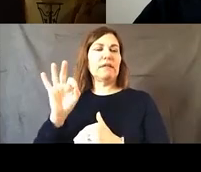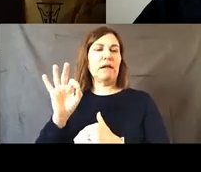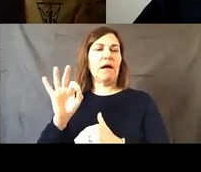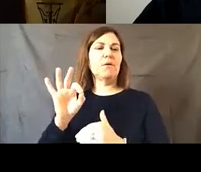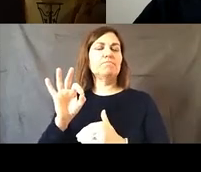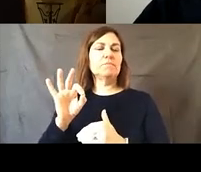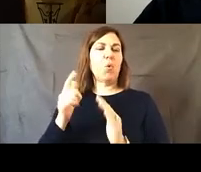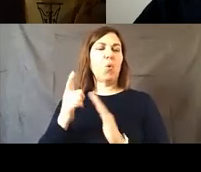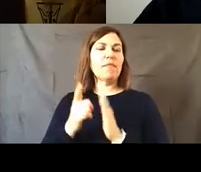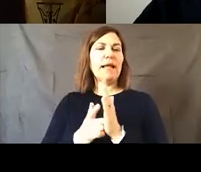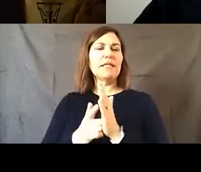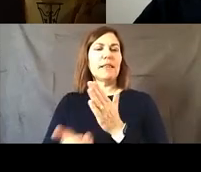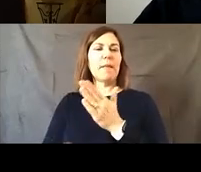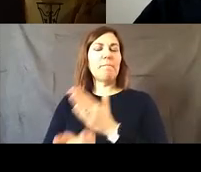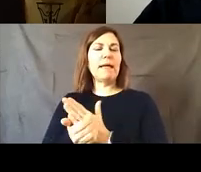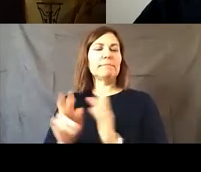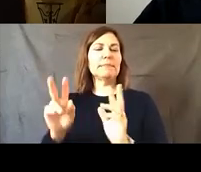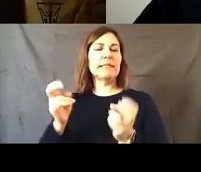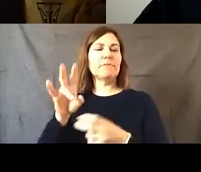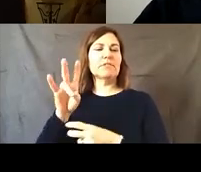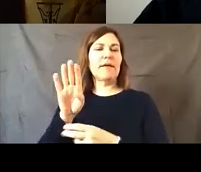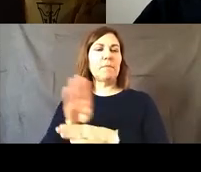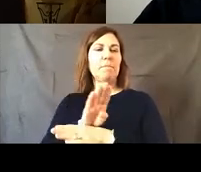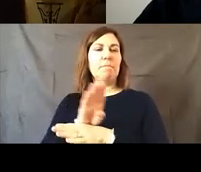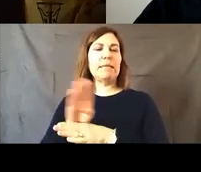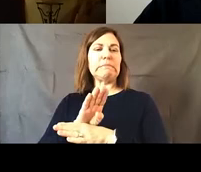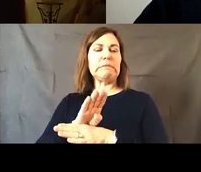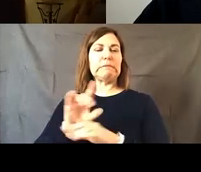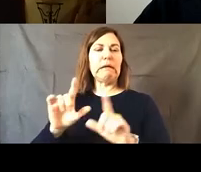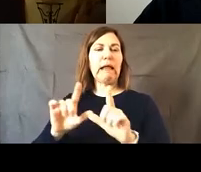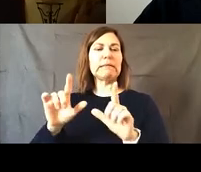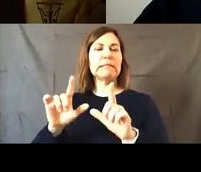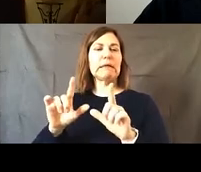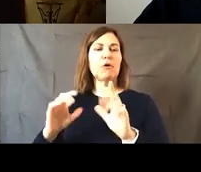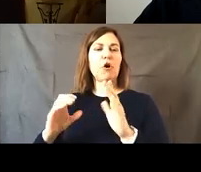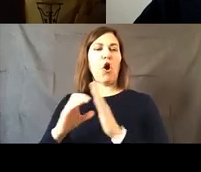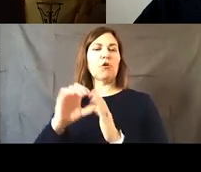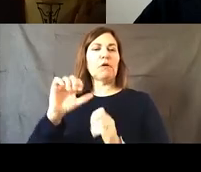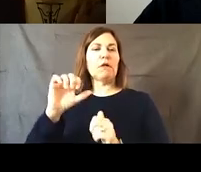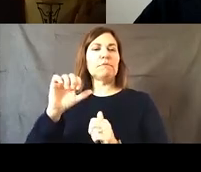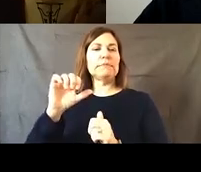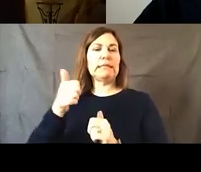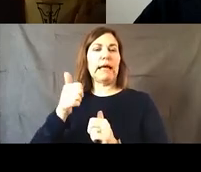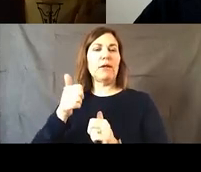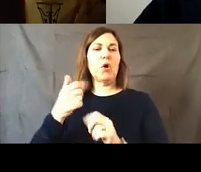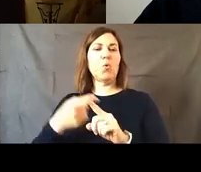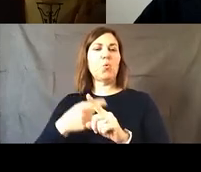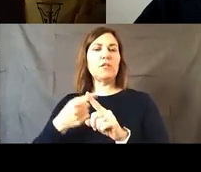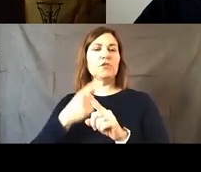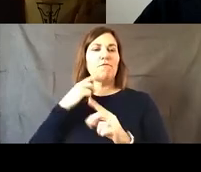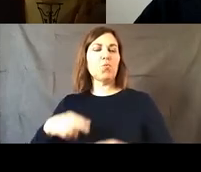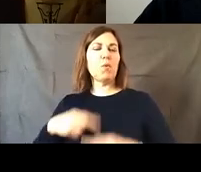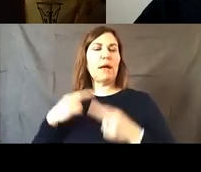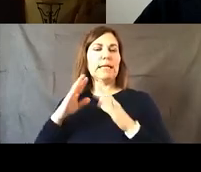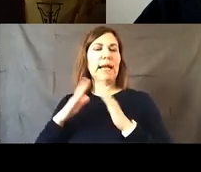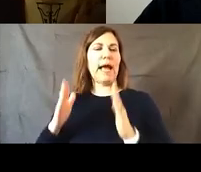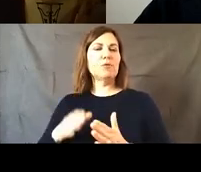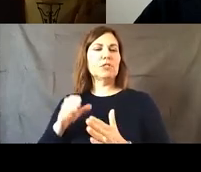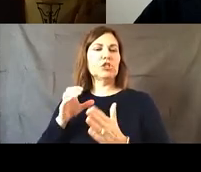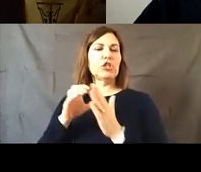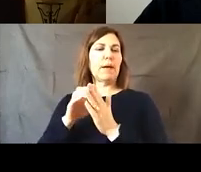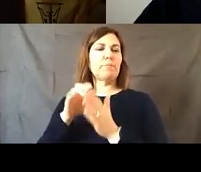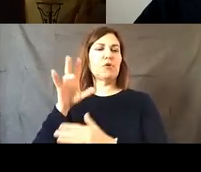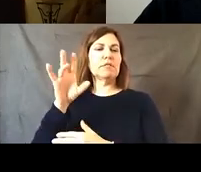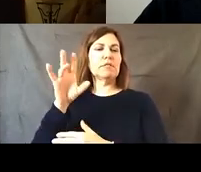amending Title VII Business Licensing, Article 10, Rental of Residential Housing, Chapter 782.